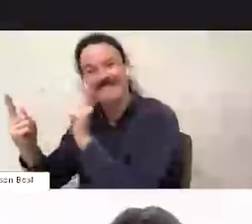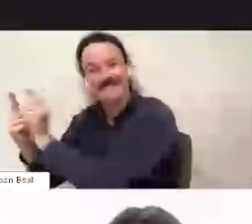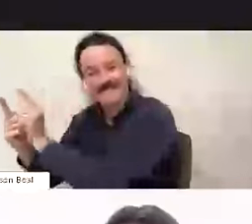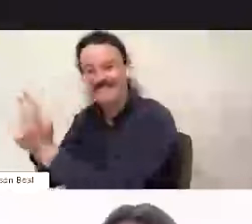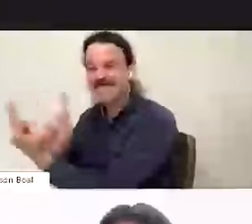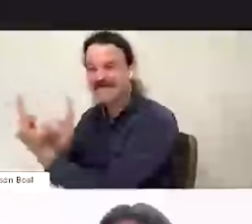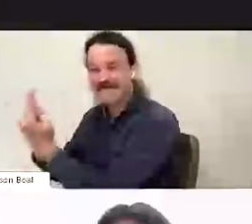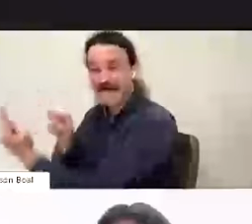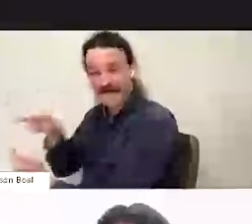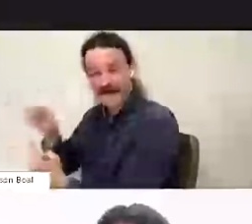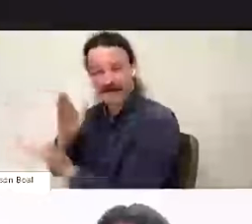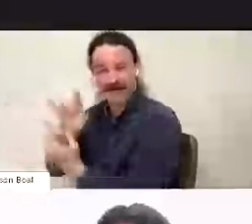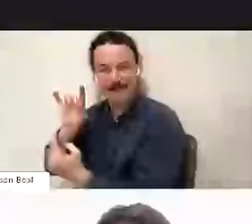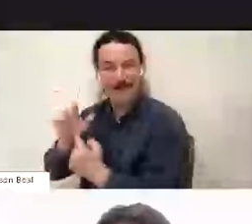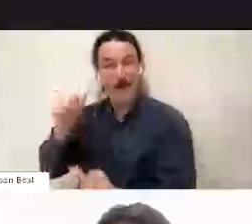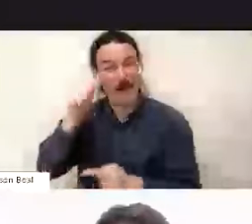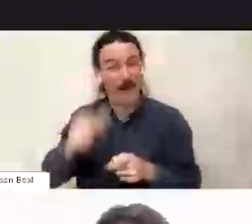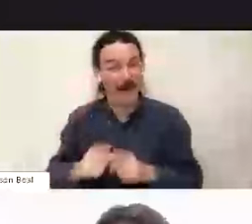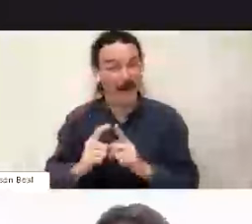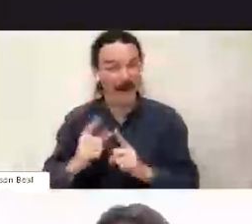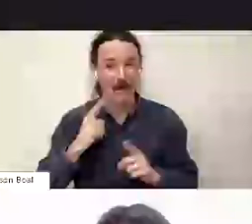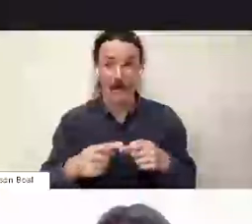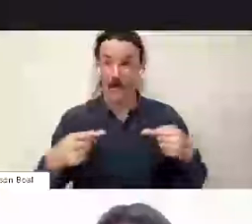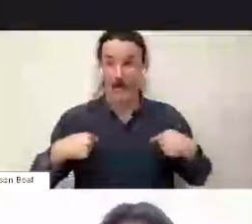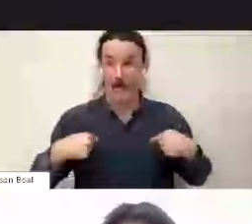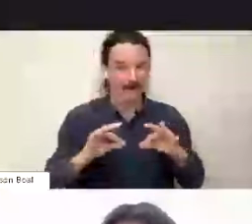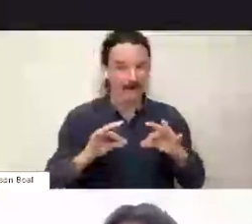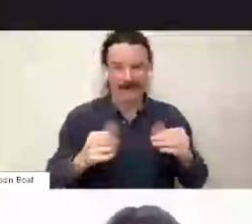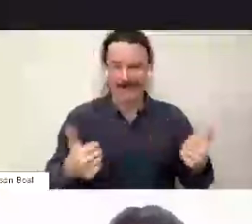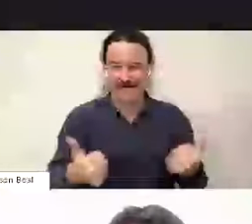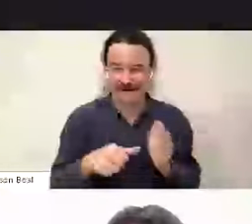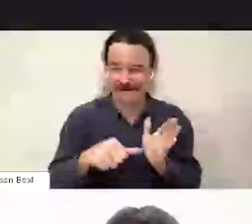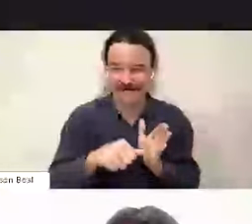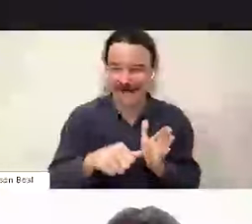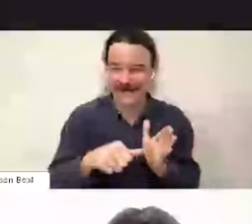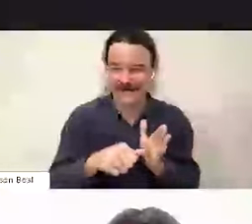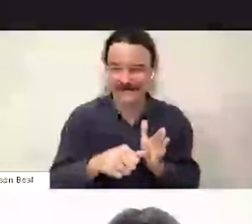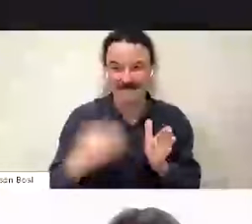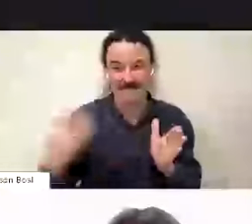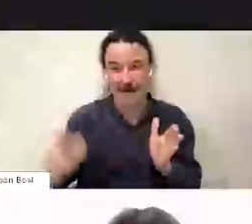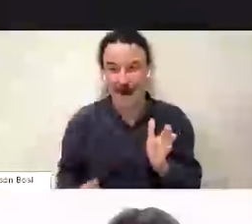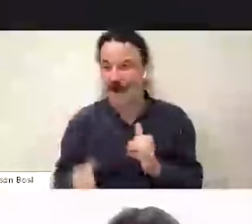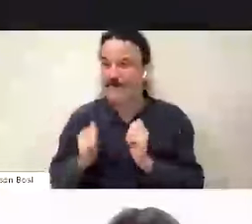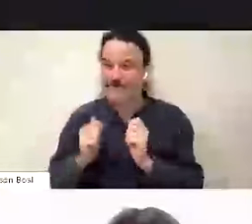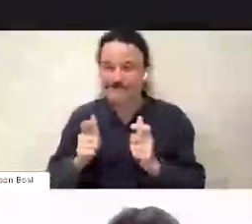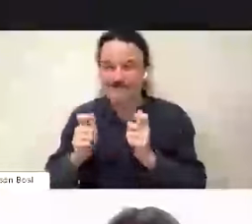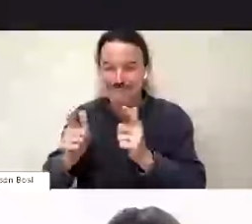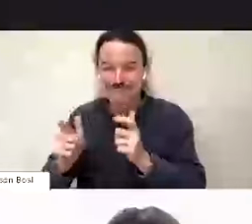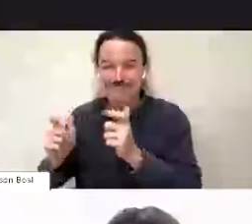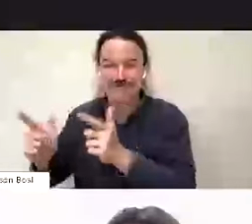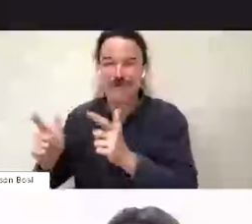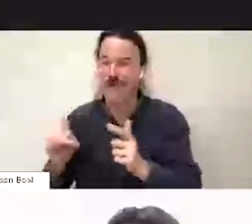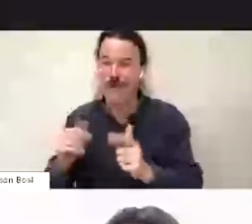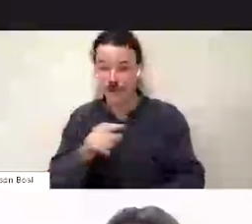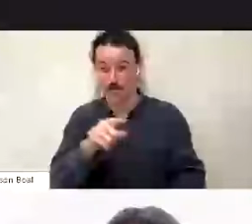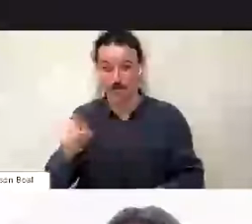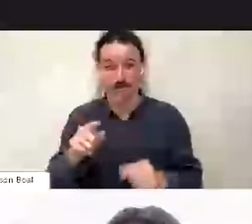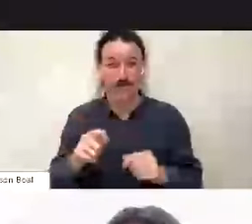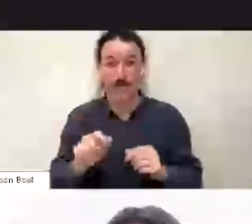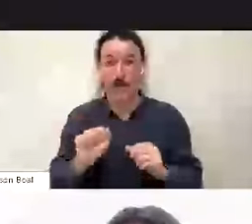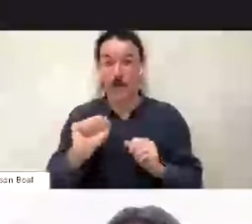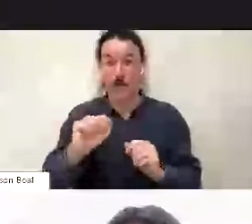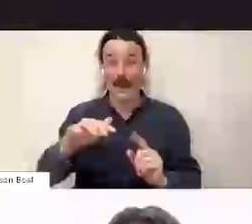Uh, and even being able to travel into your regions or outside and meet with people